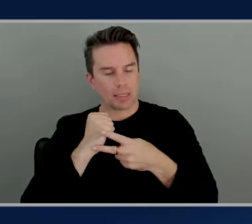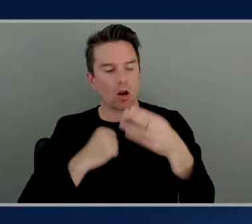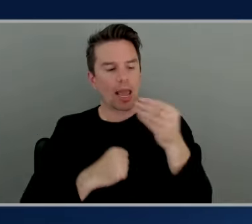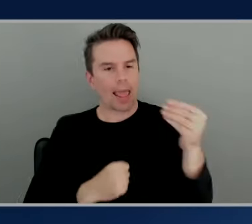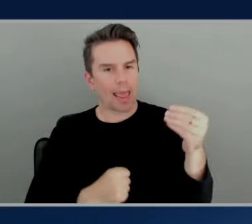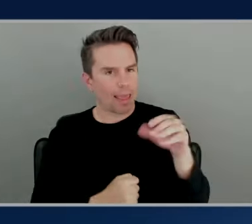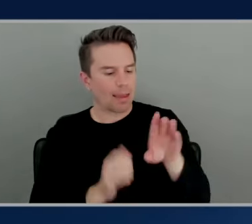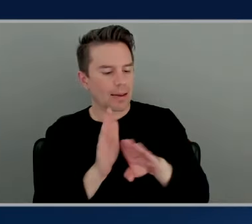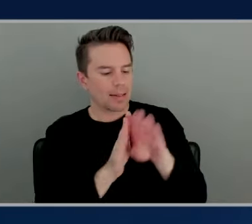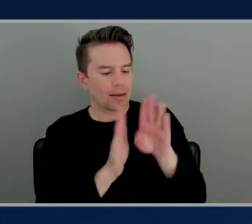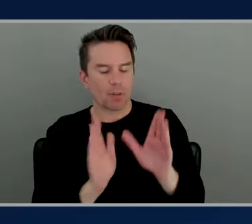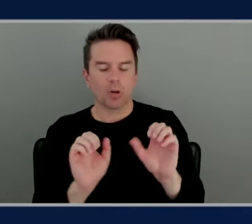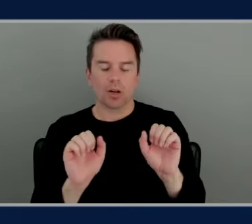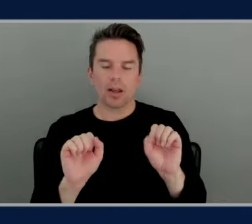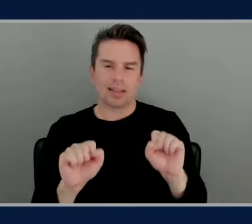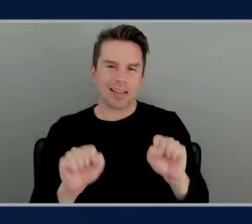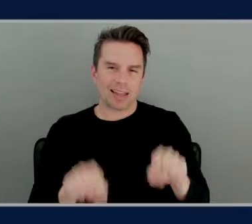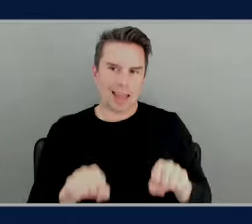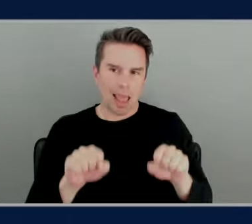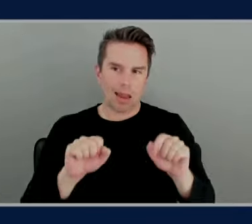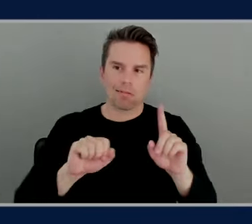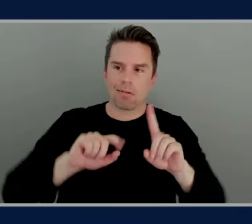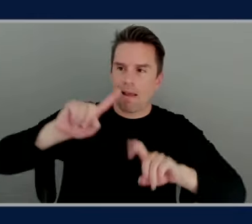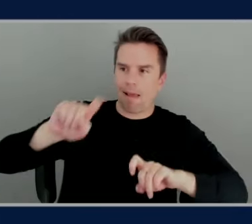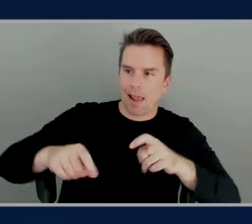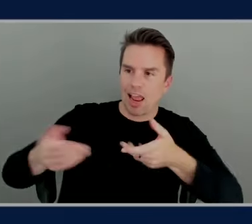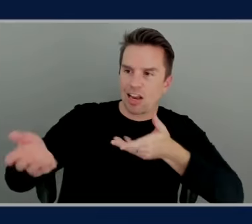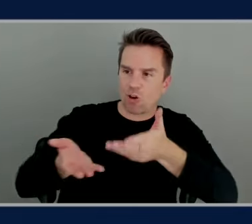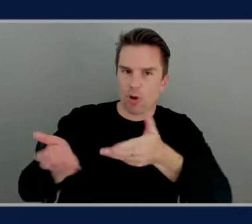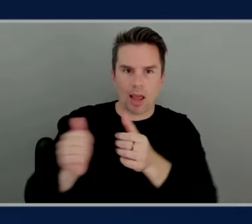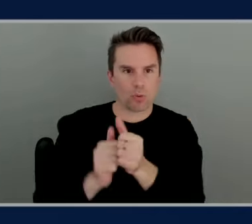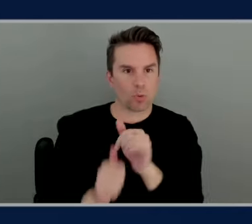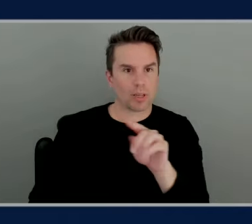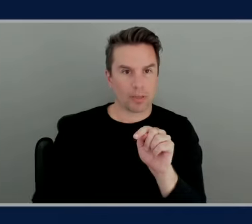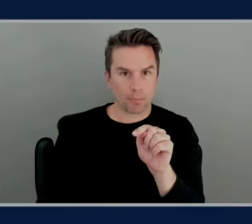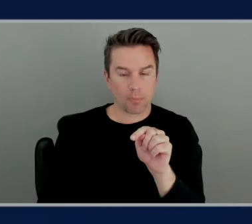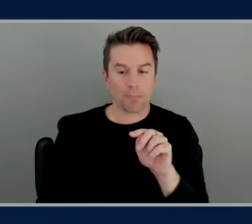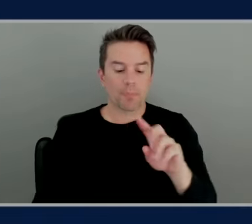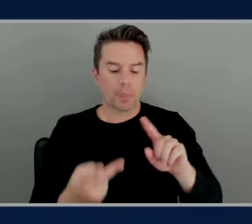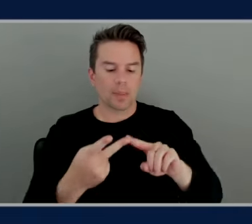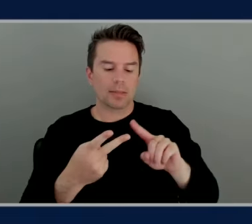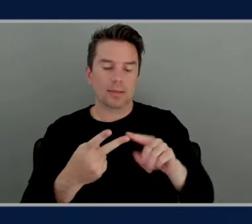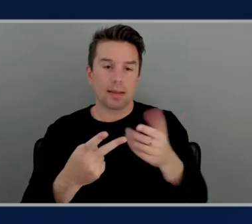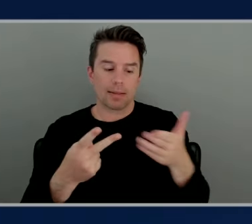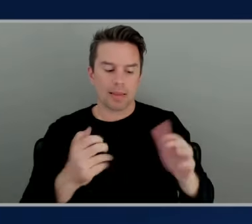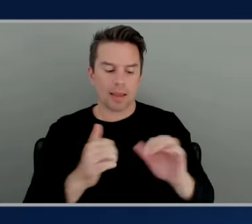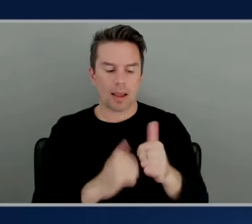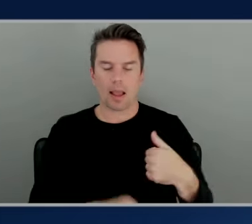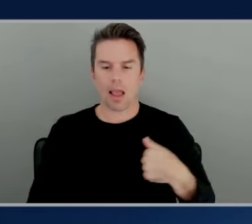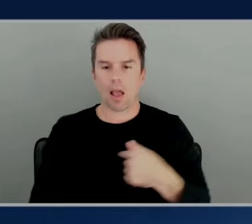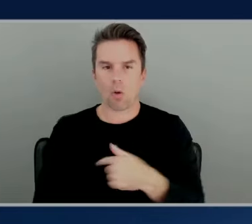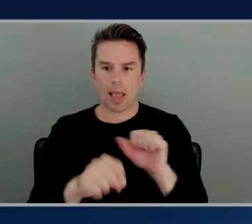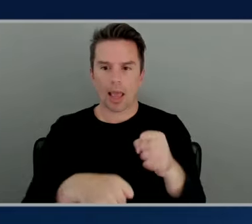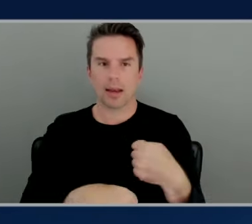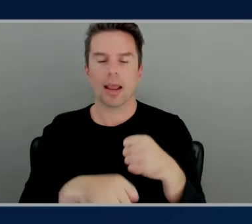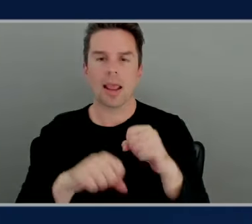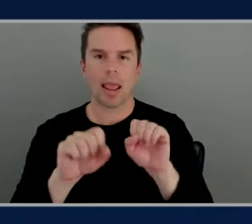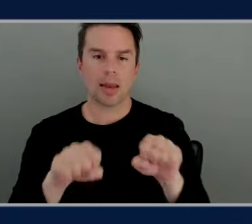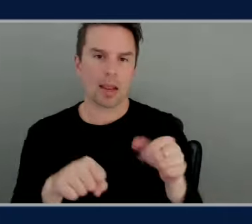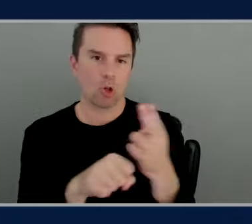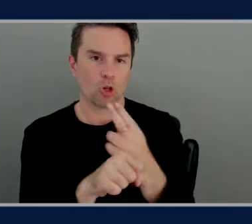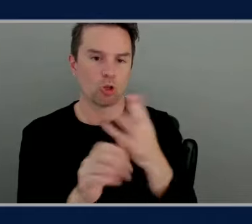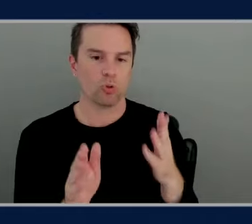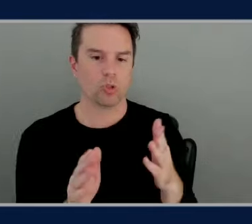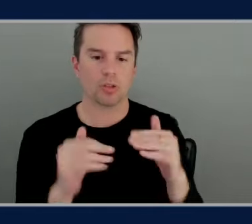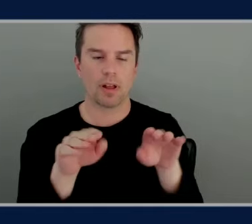questions and interact with it. Okay. And the second part of that is like how we can enable users of our platform, like the builders, right, because those